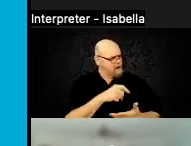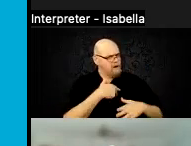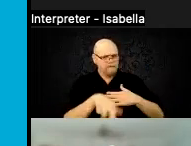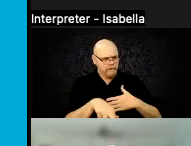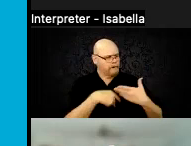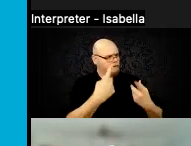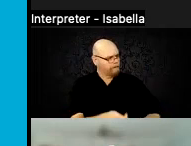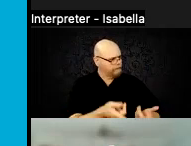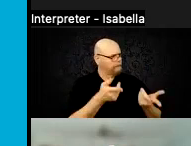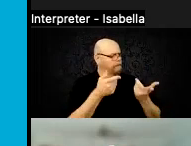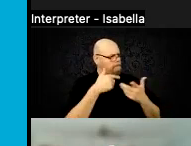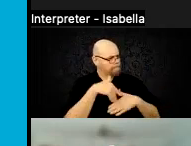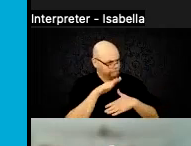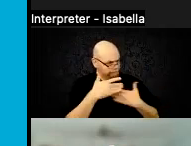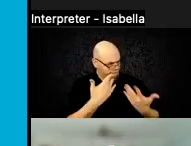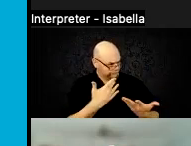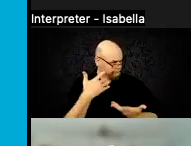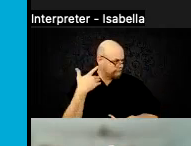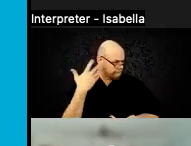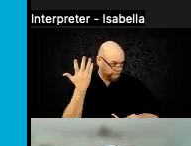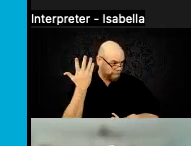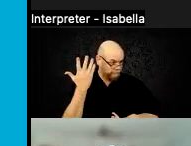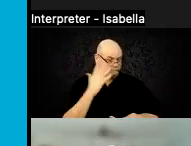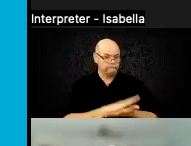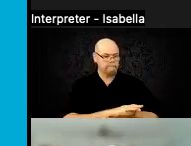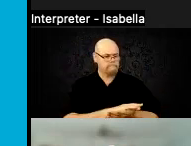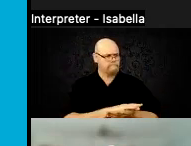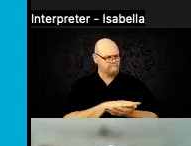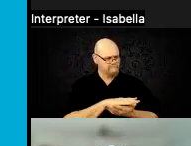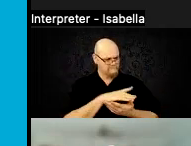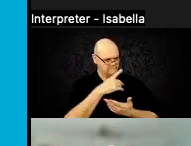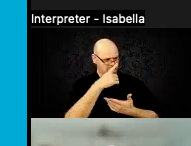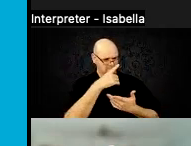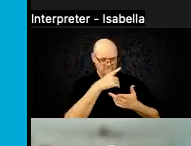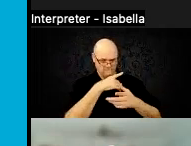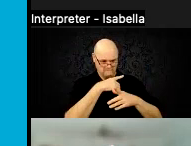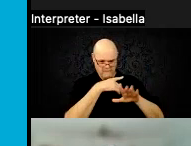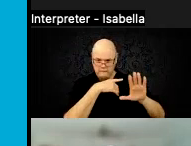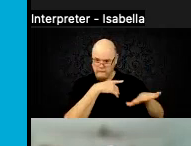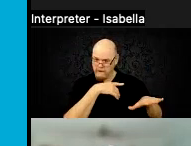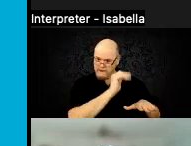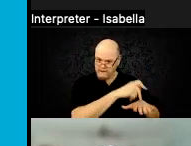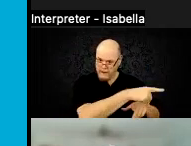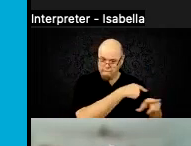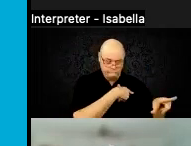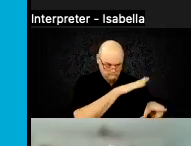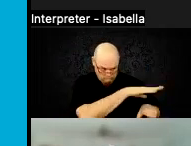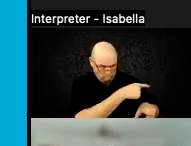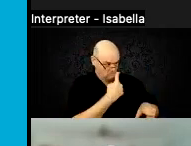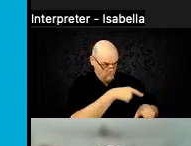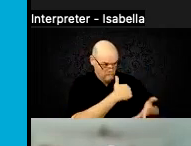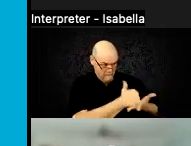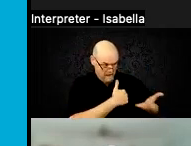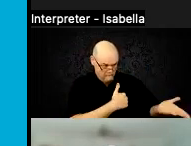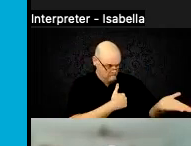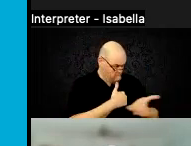submitted a referral, but you've not heard from anybody and you want some help to make sure that that referral was processed, right? And your application moves forward,